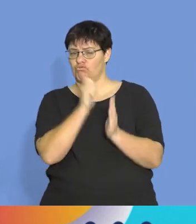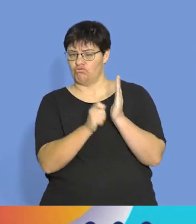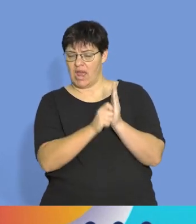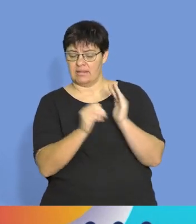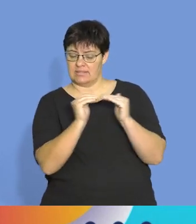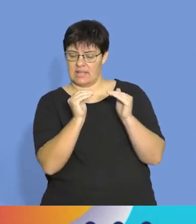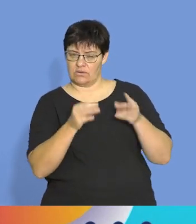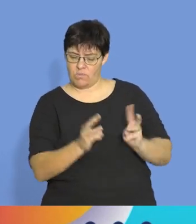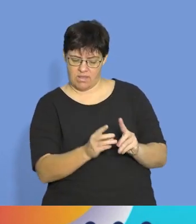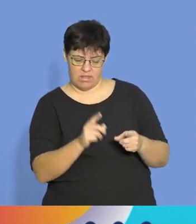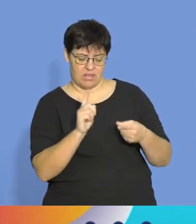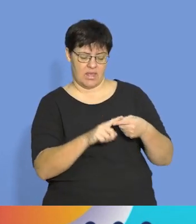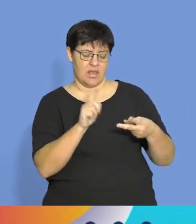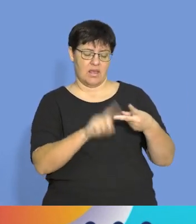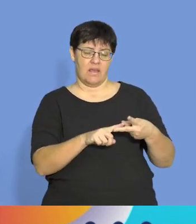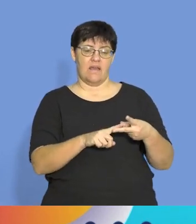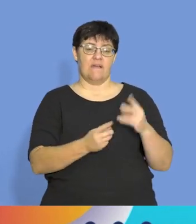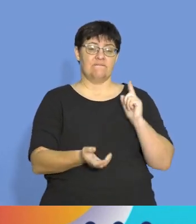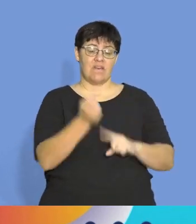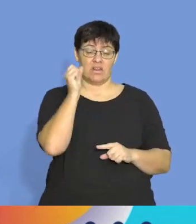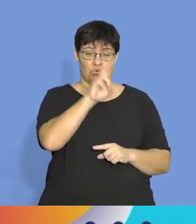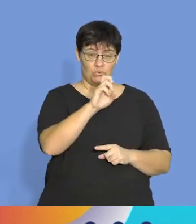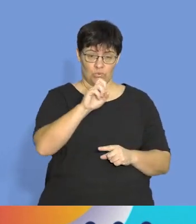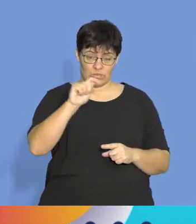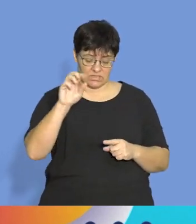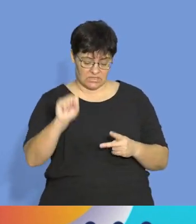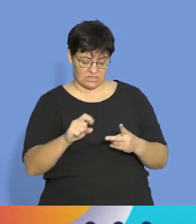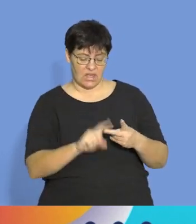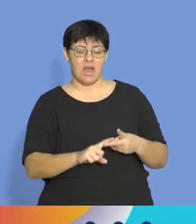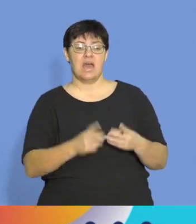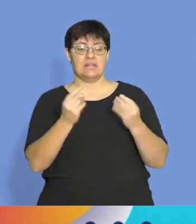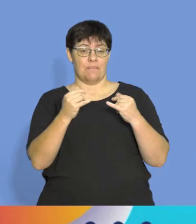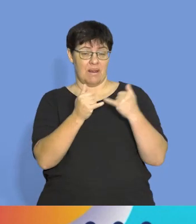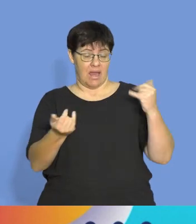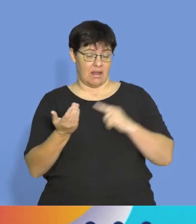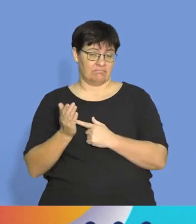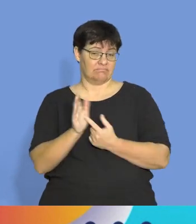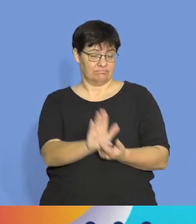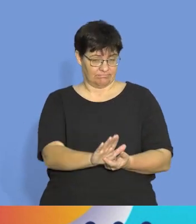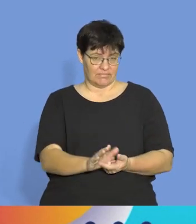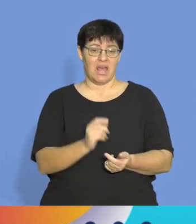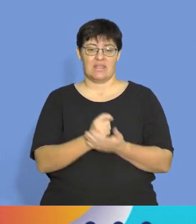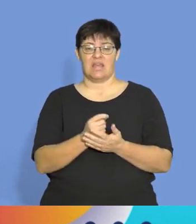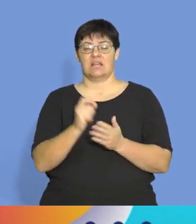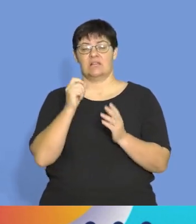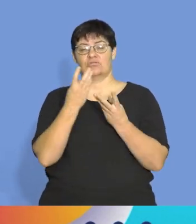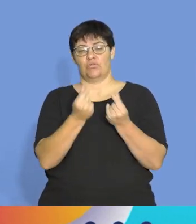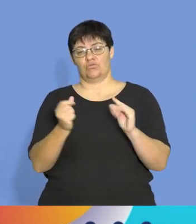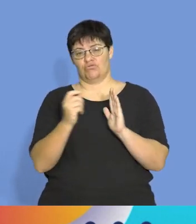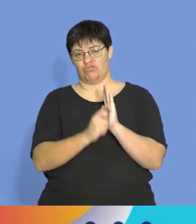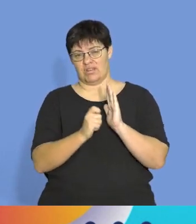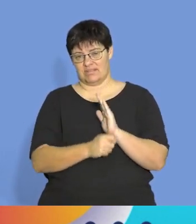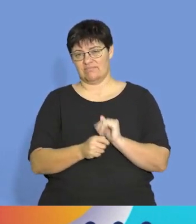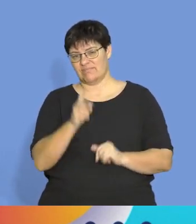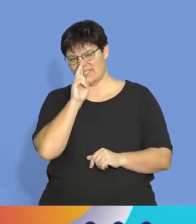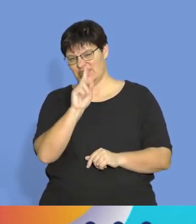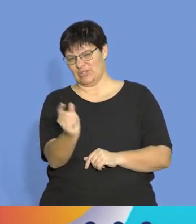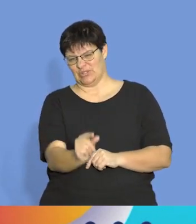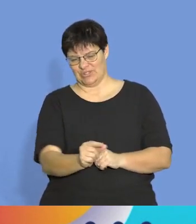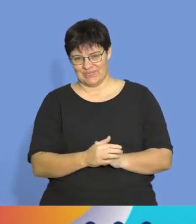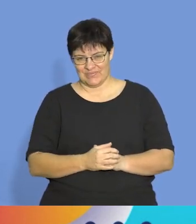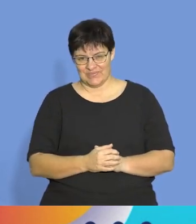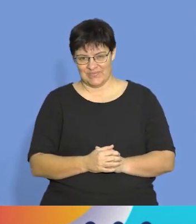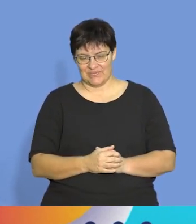about first writing it in standard form, finding the roots, and then representing it on a number line and writing your